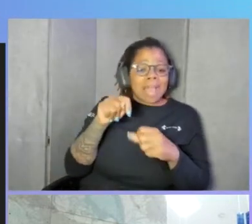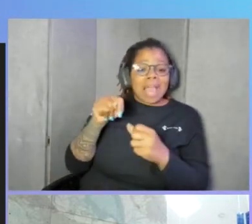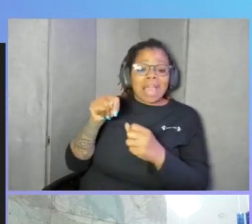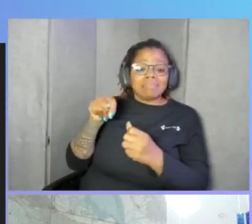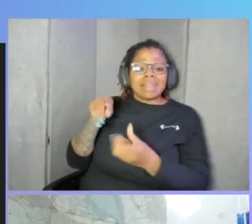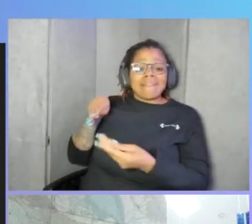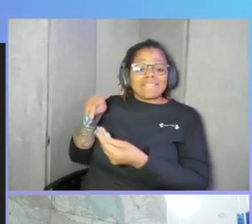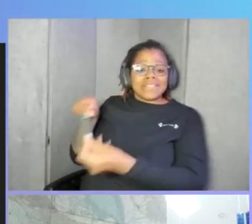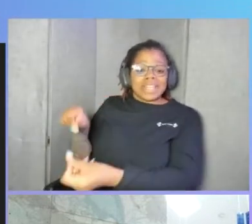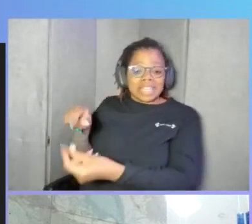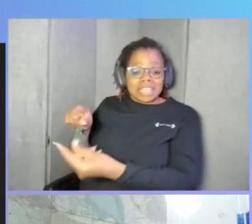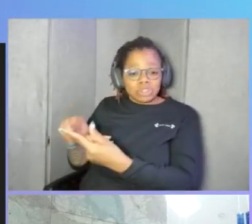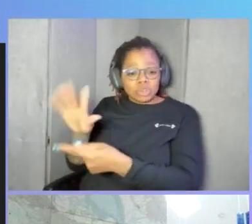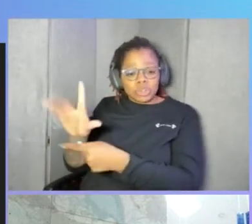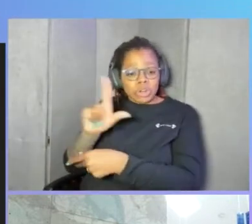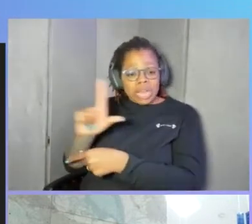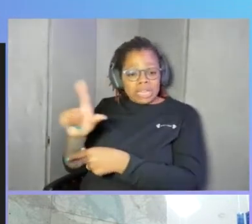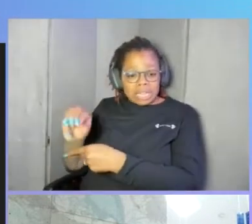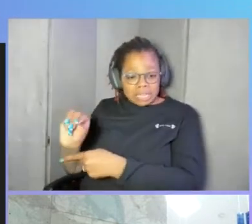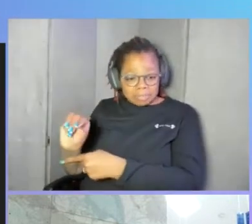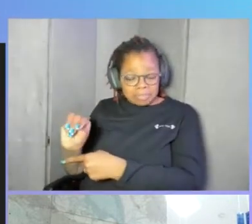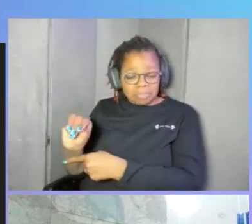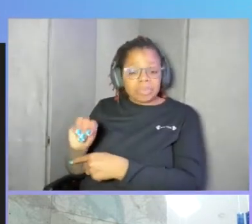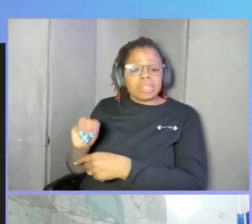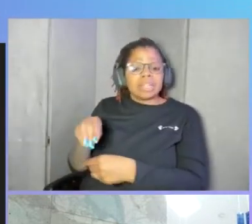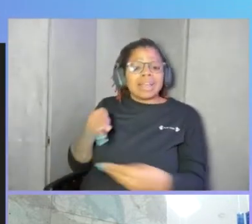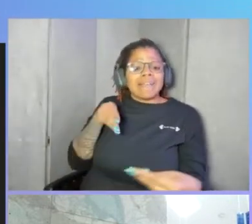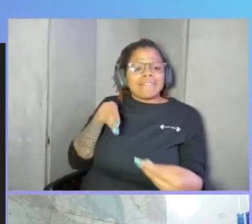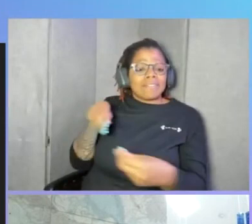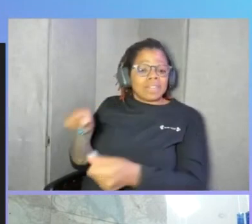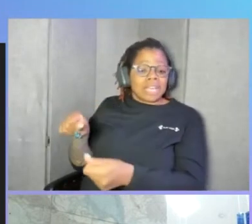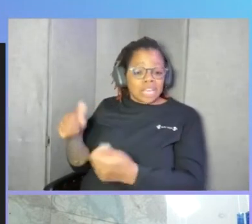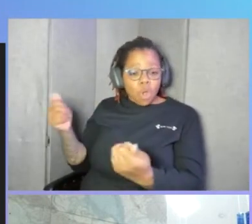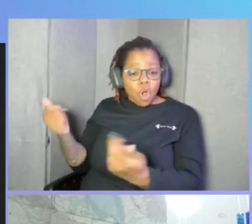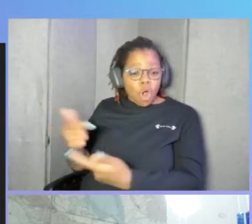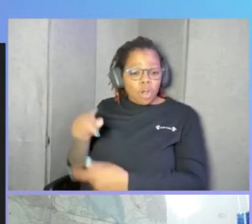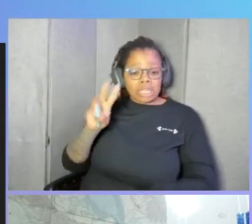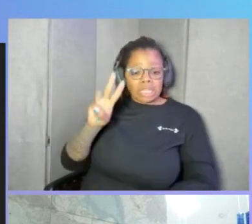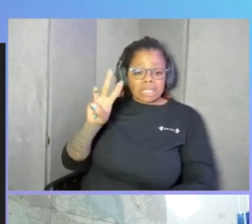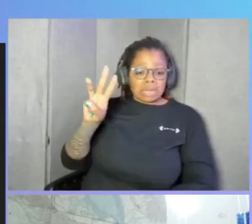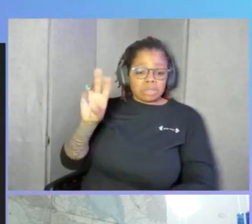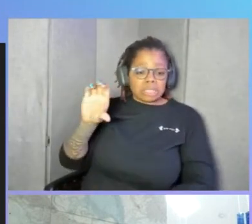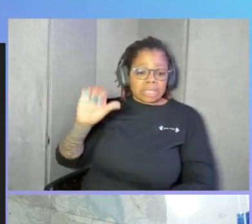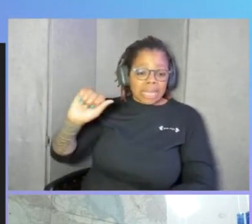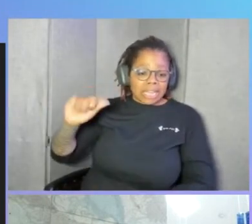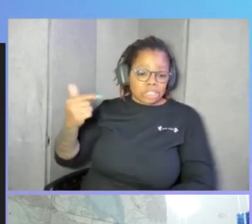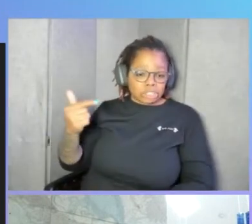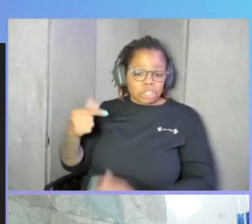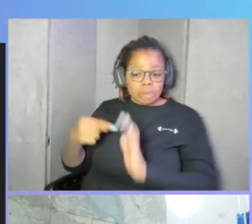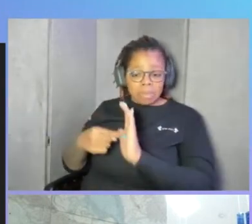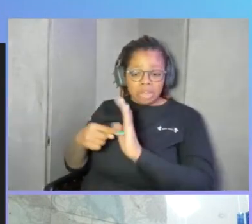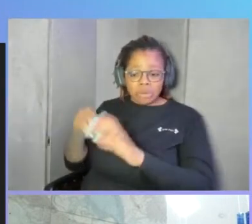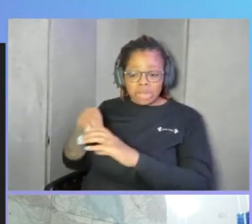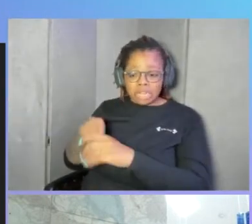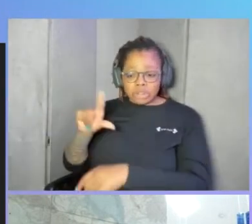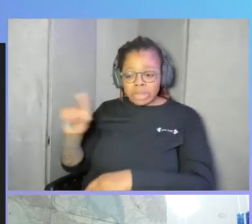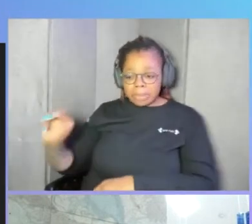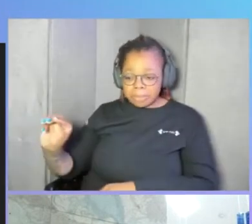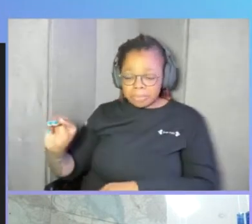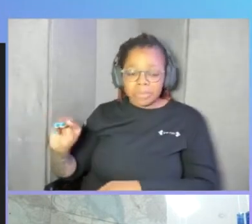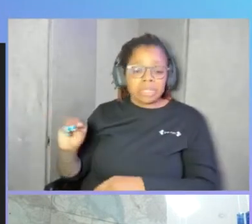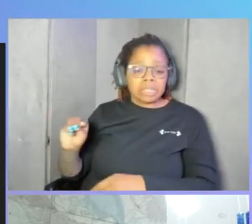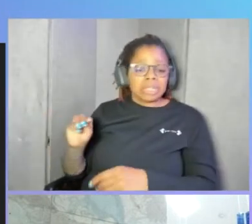your local language model. You can feed all the WCAG criteria into your local language model. You let